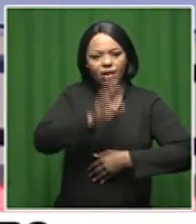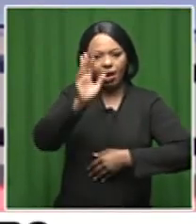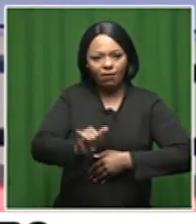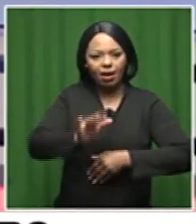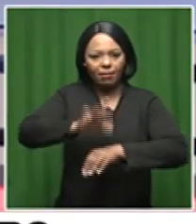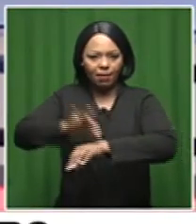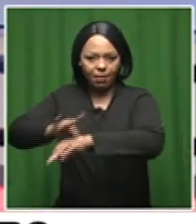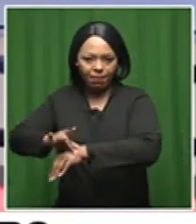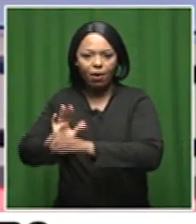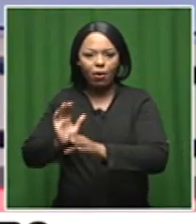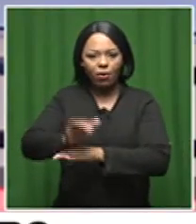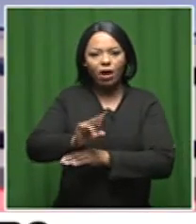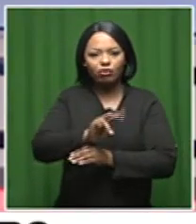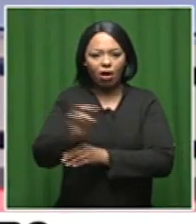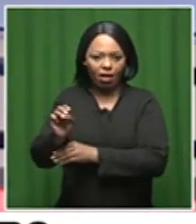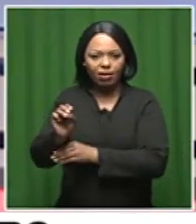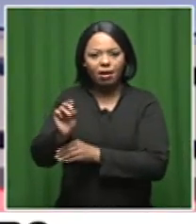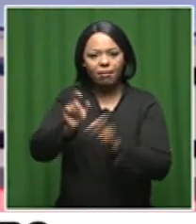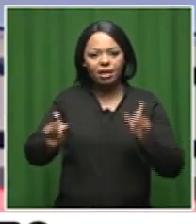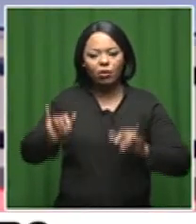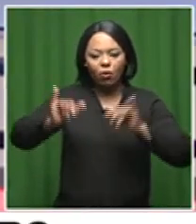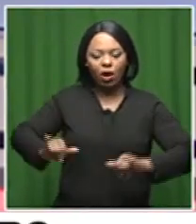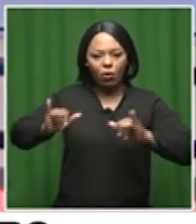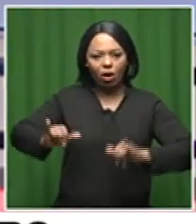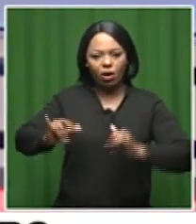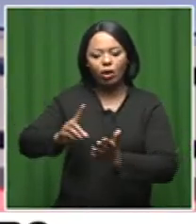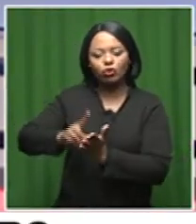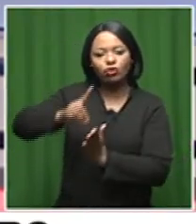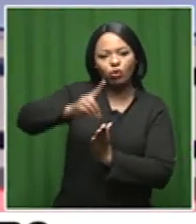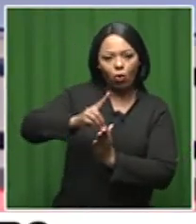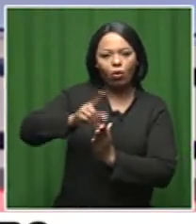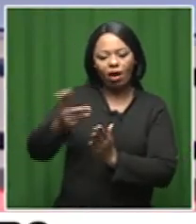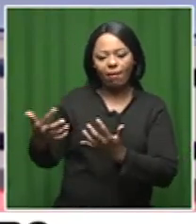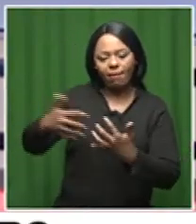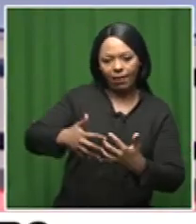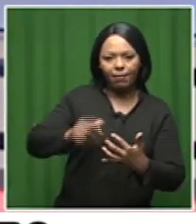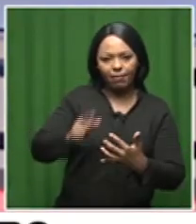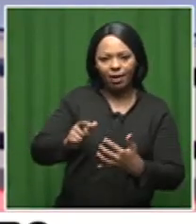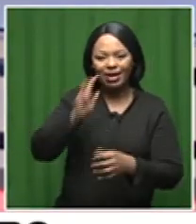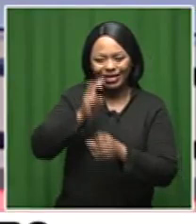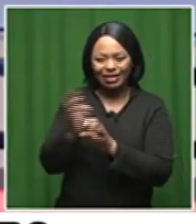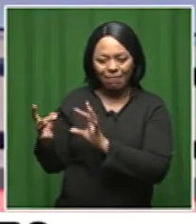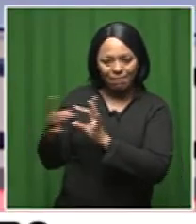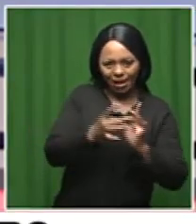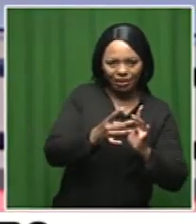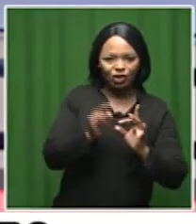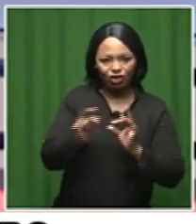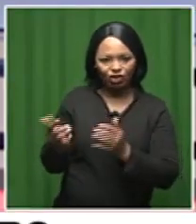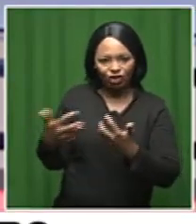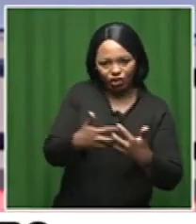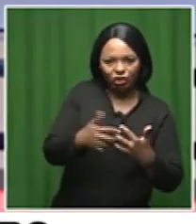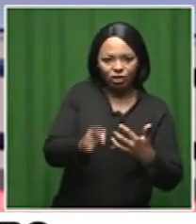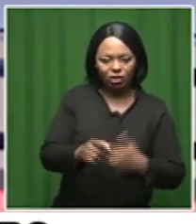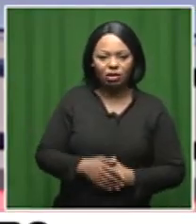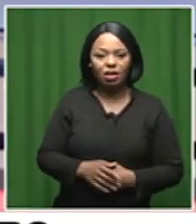there are 200 patients awaiting a bone marrow stem cell transplant without a suitable donor match. And their chances of survival are slim